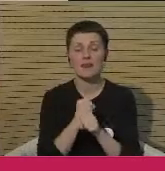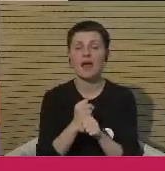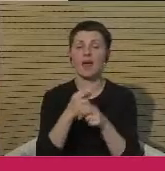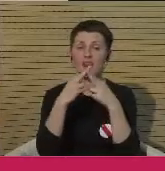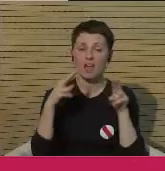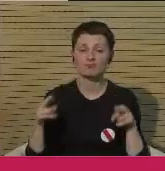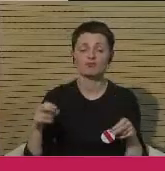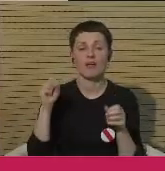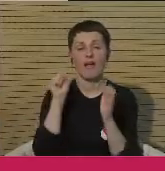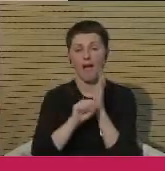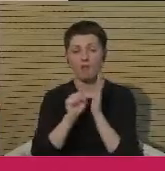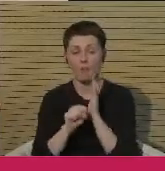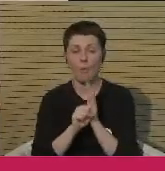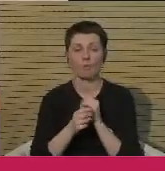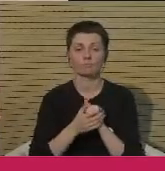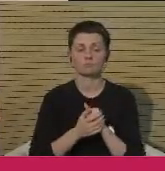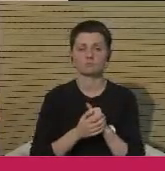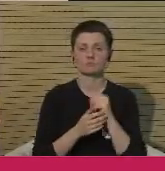all the group